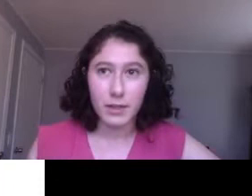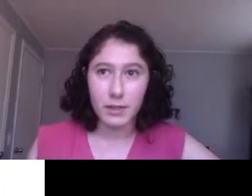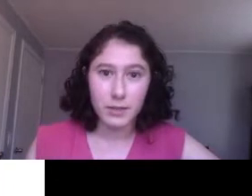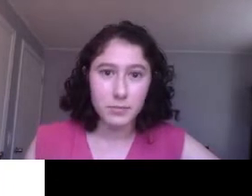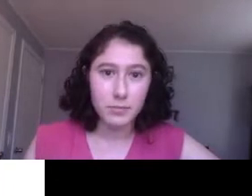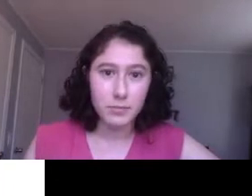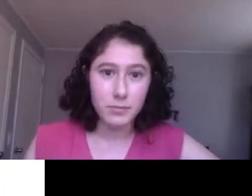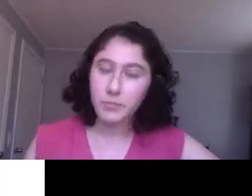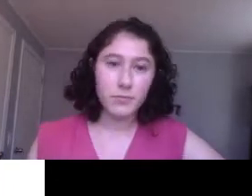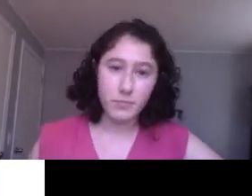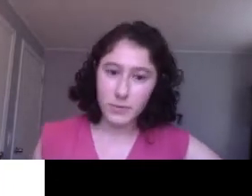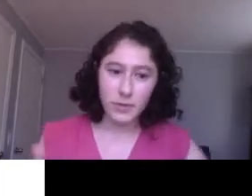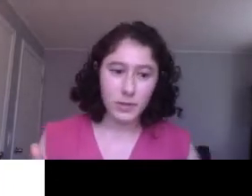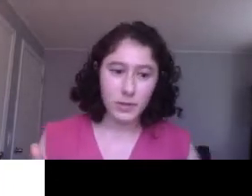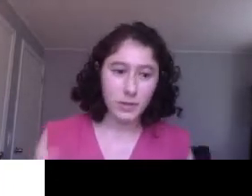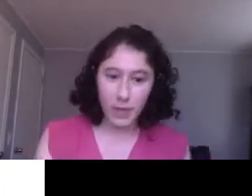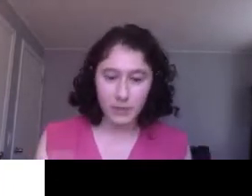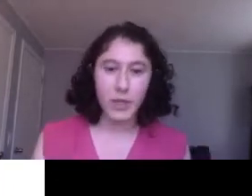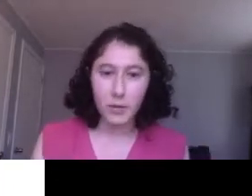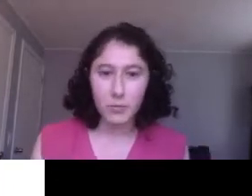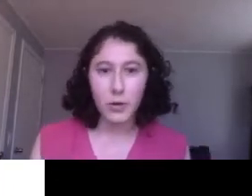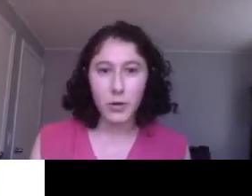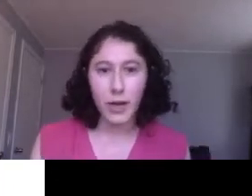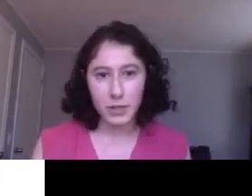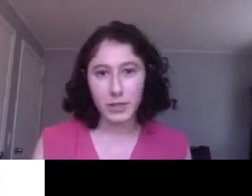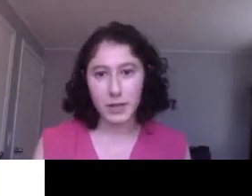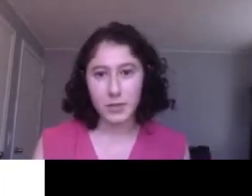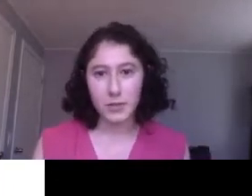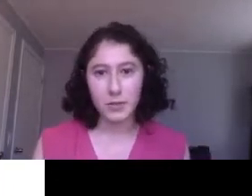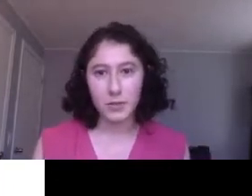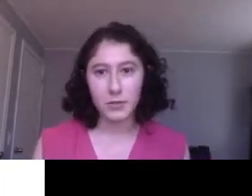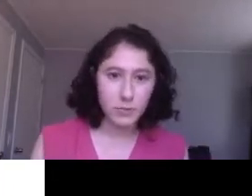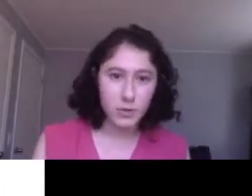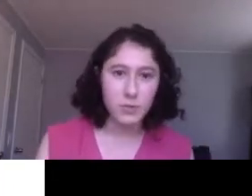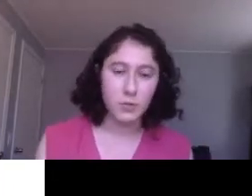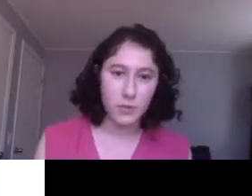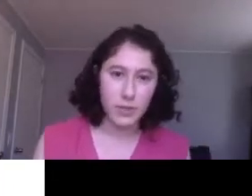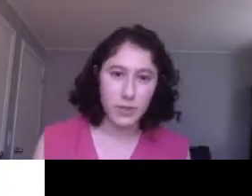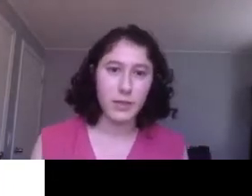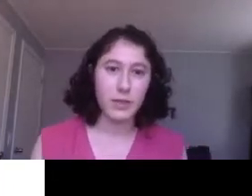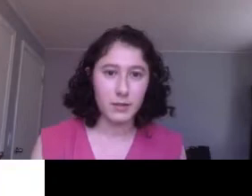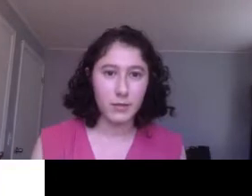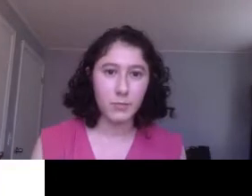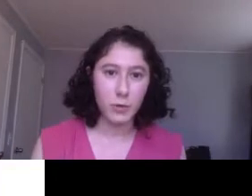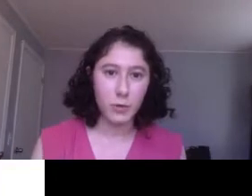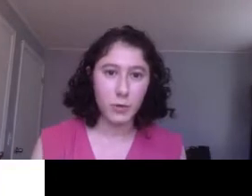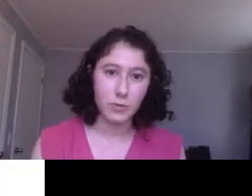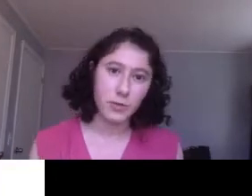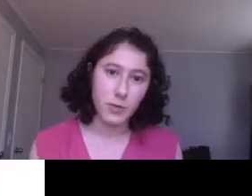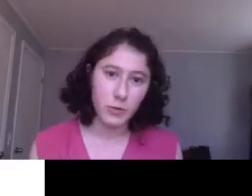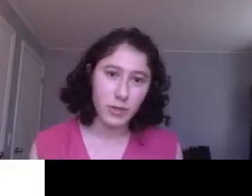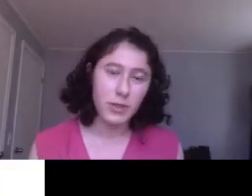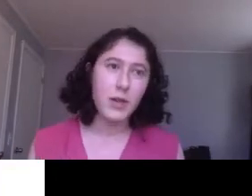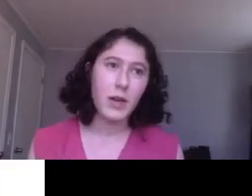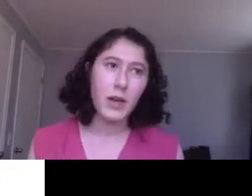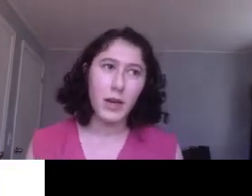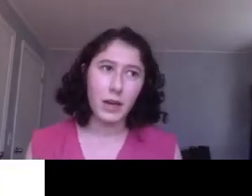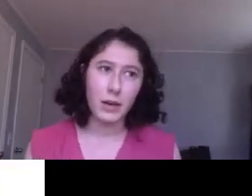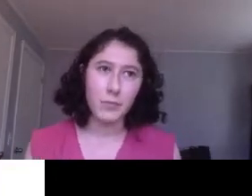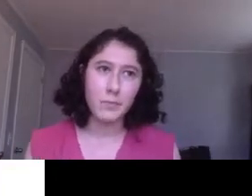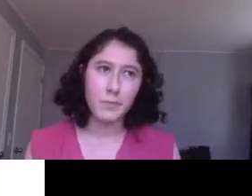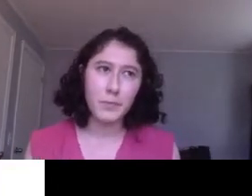given that you can kind of become more accurate as you use the joystick and work through it a bit more.